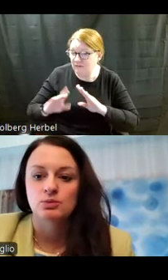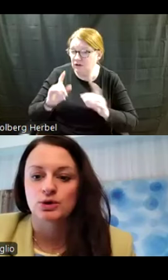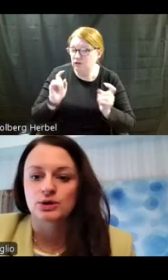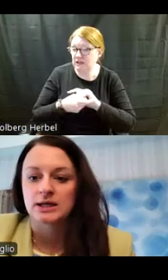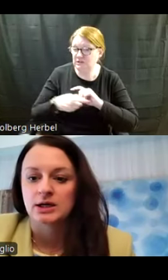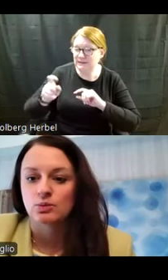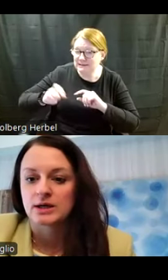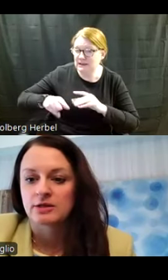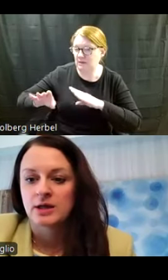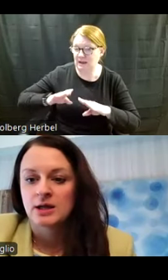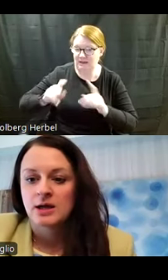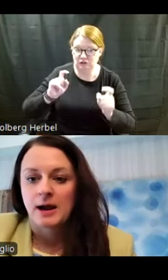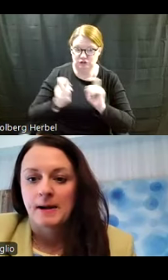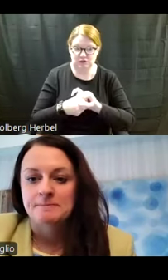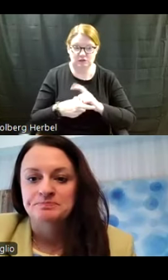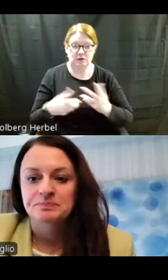be working with